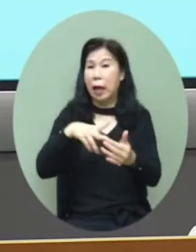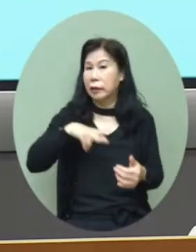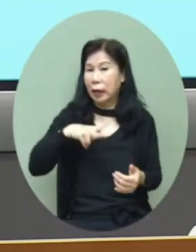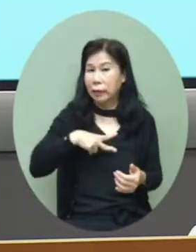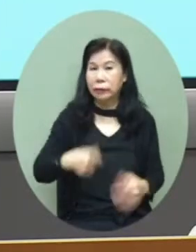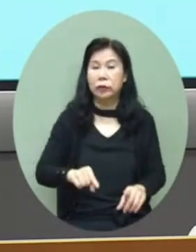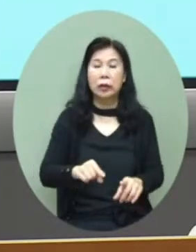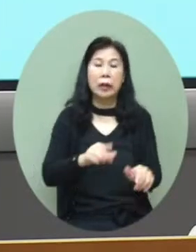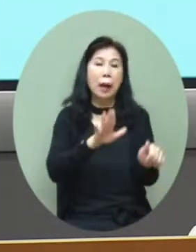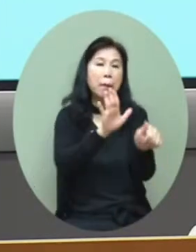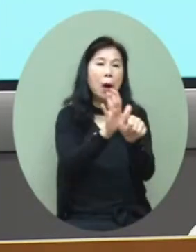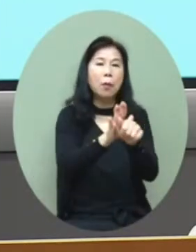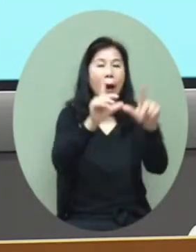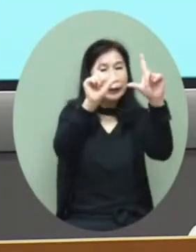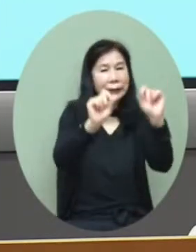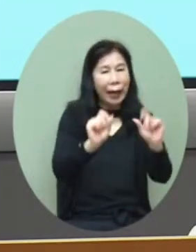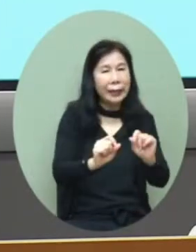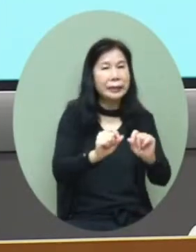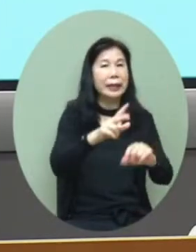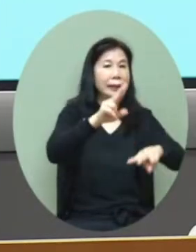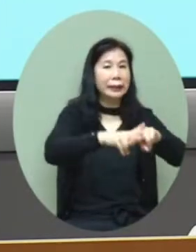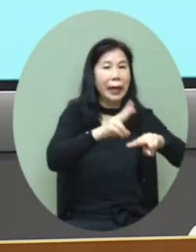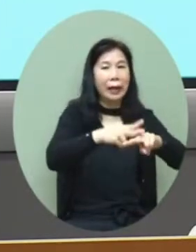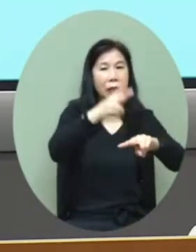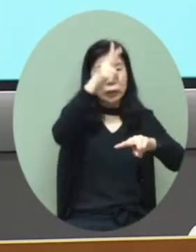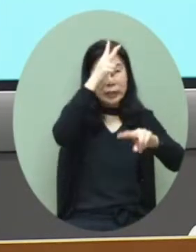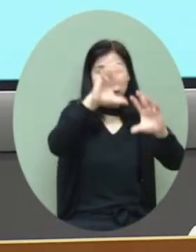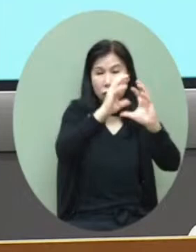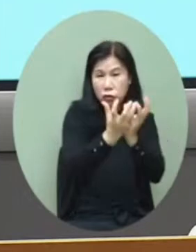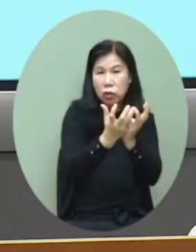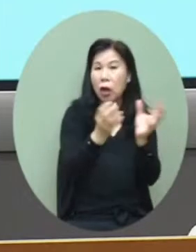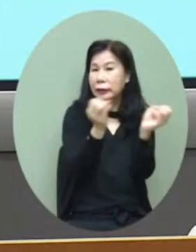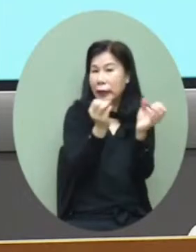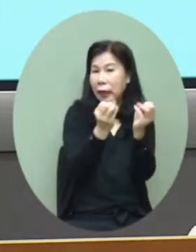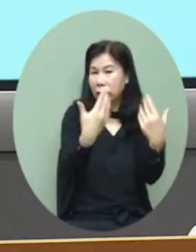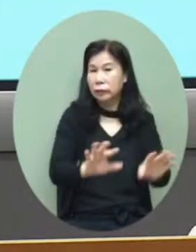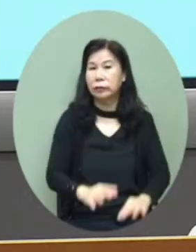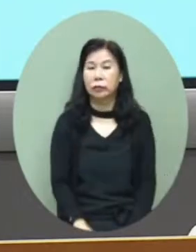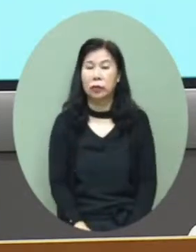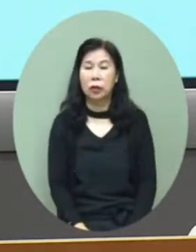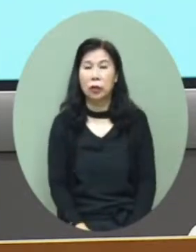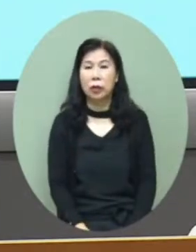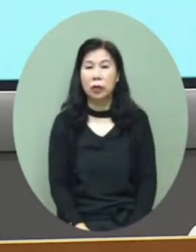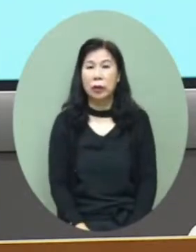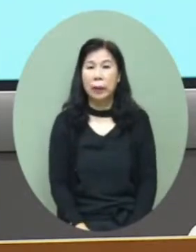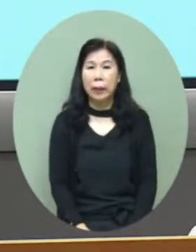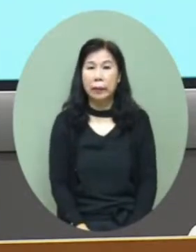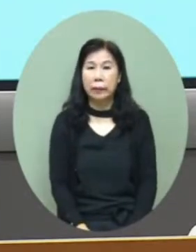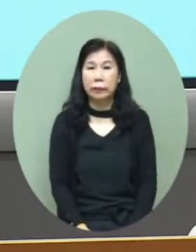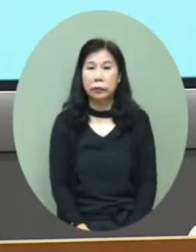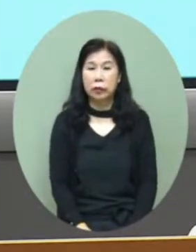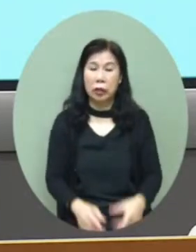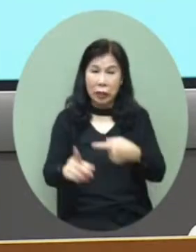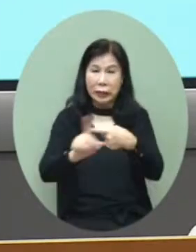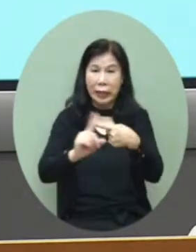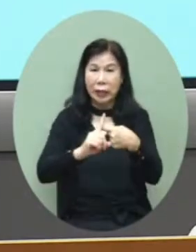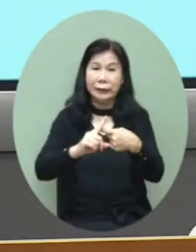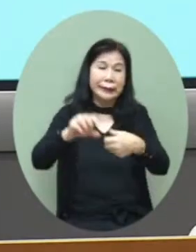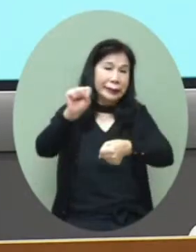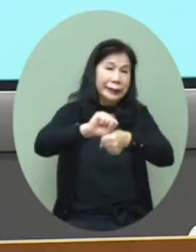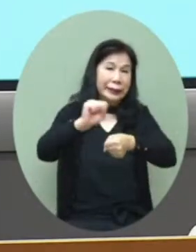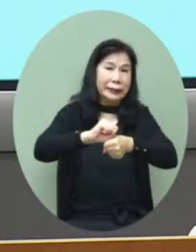reduce inconvenience to a minimum level. We endeavor to explain to mainland authorities about our